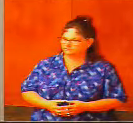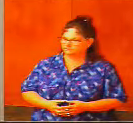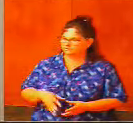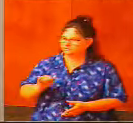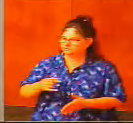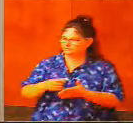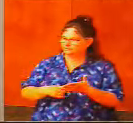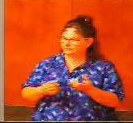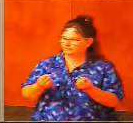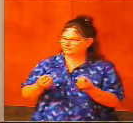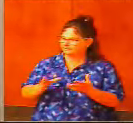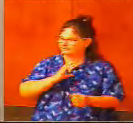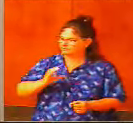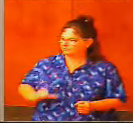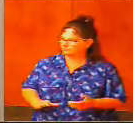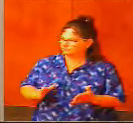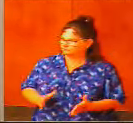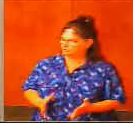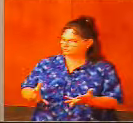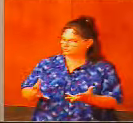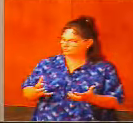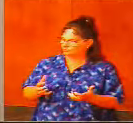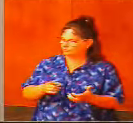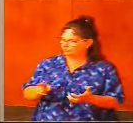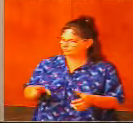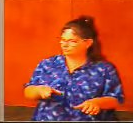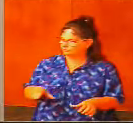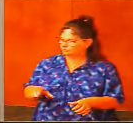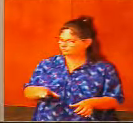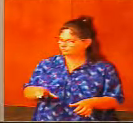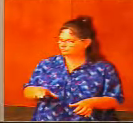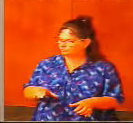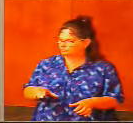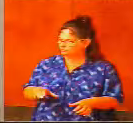That's what a lot of Christians want you to do.